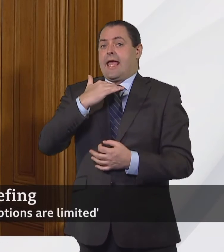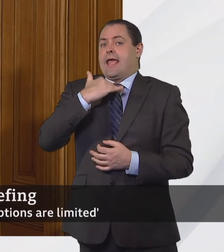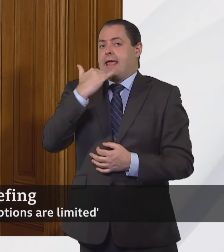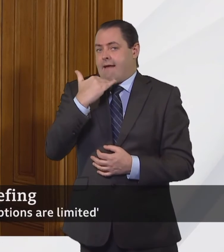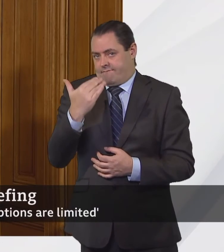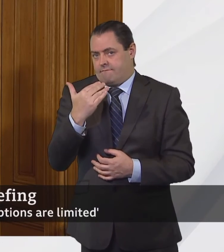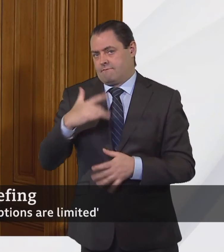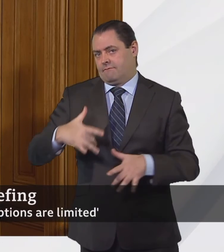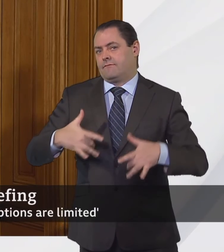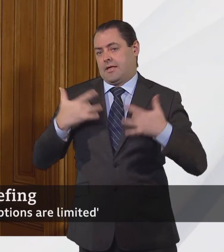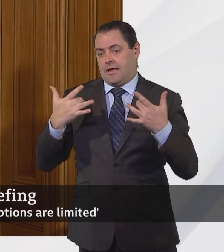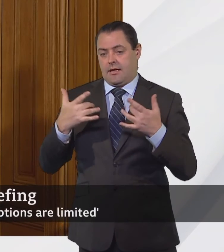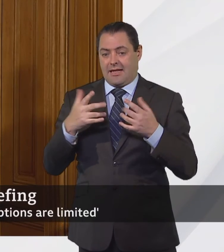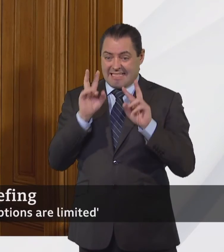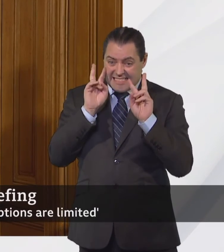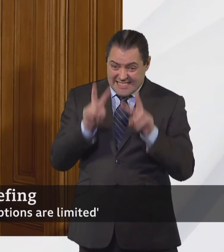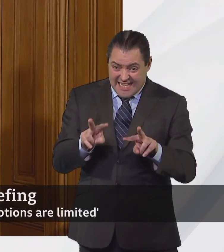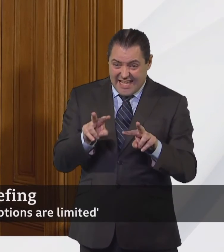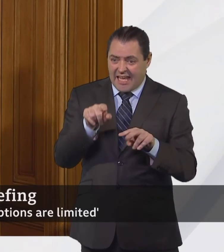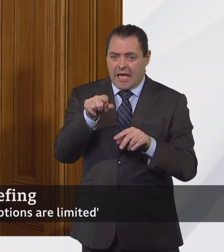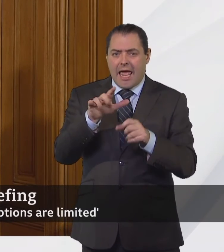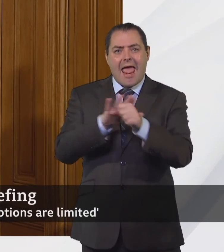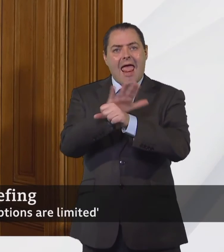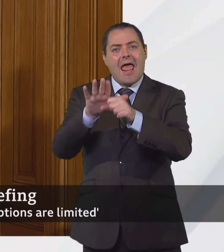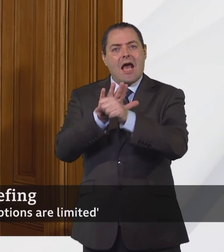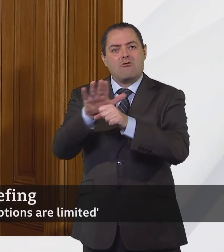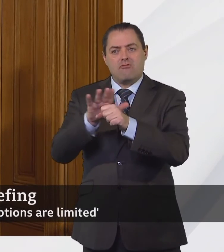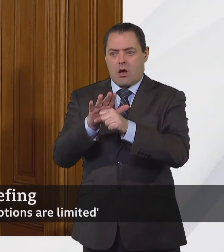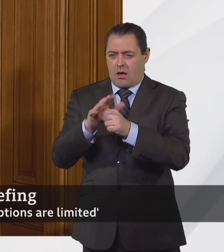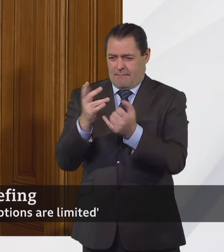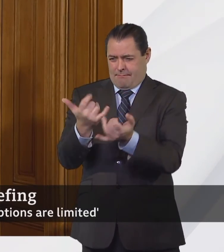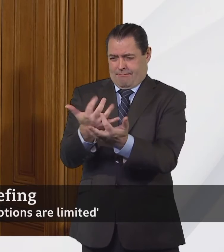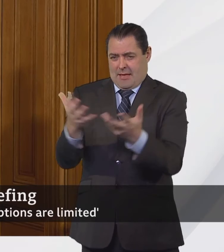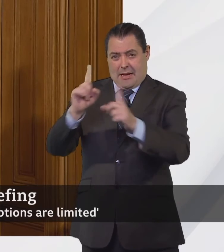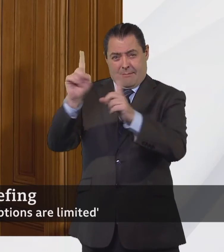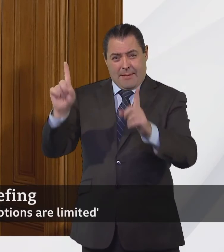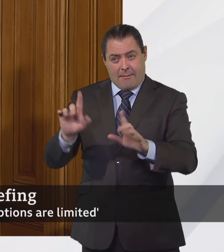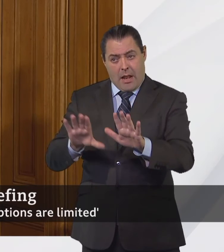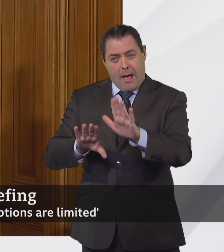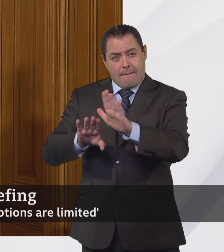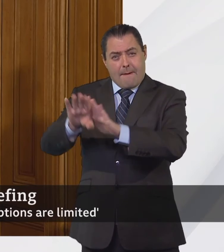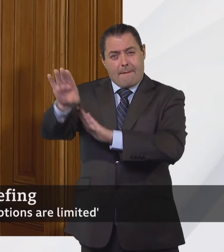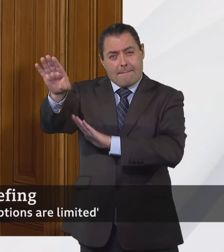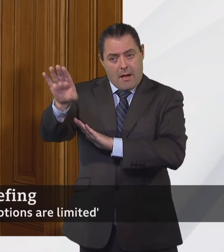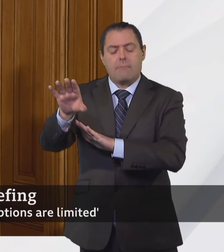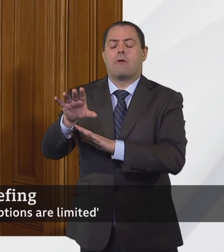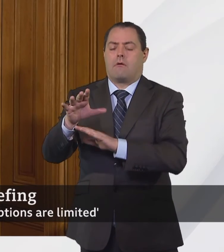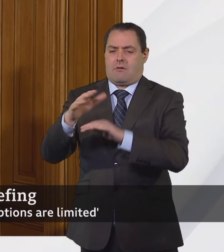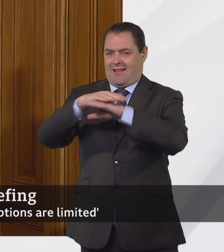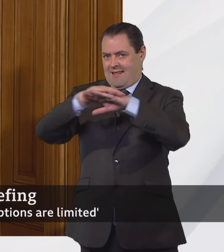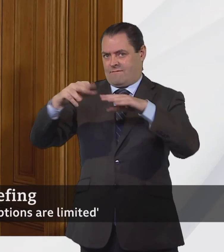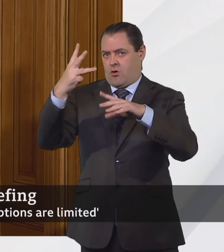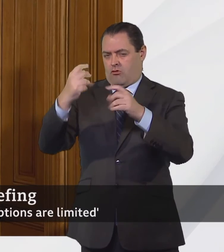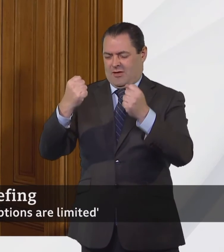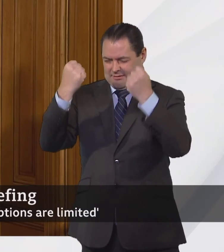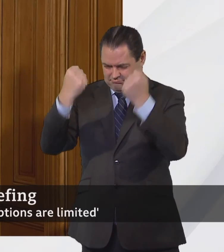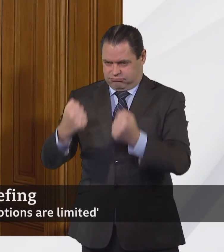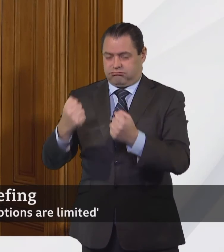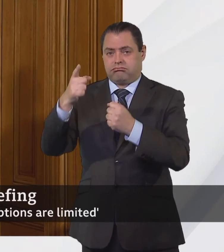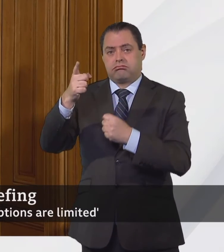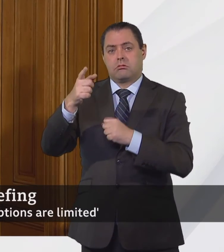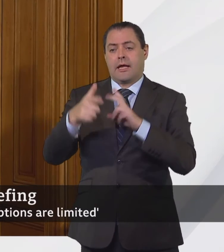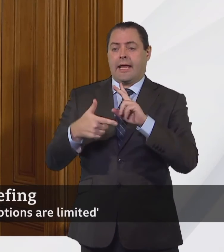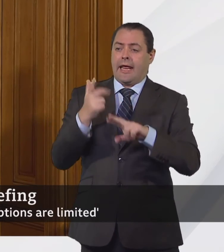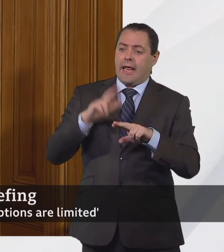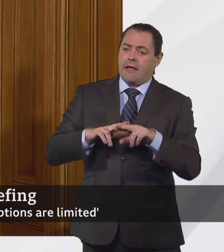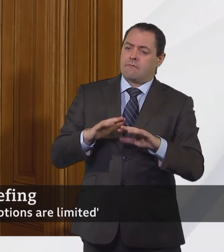3 where the rates are either high or rising. If they are broadly stable or falling from a relatively low base, but we think they would